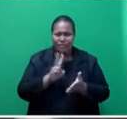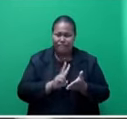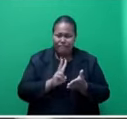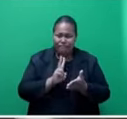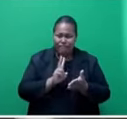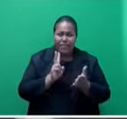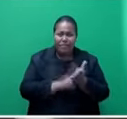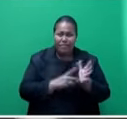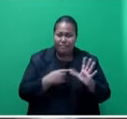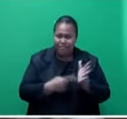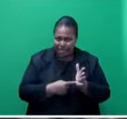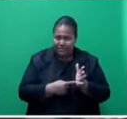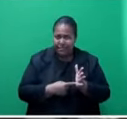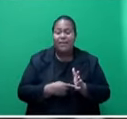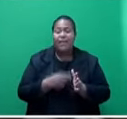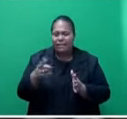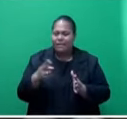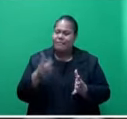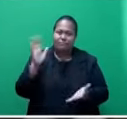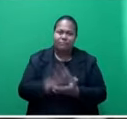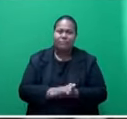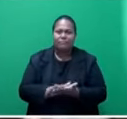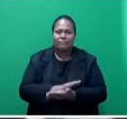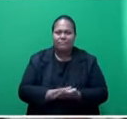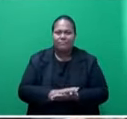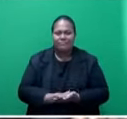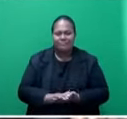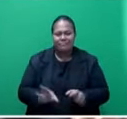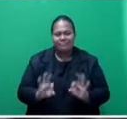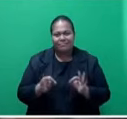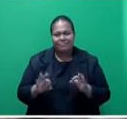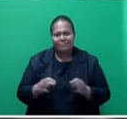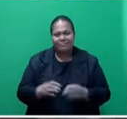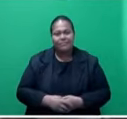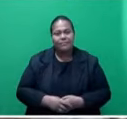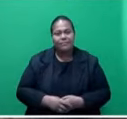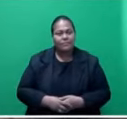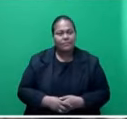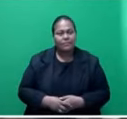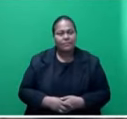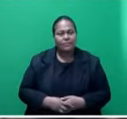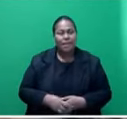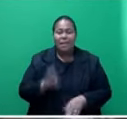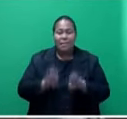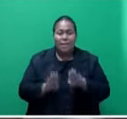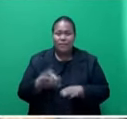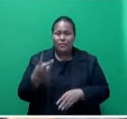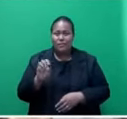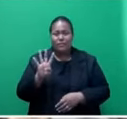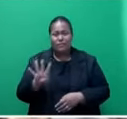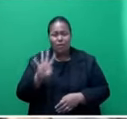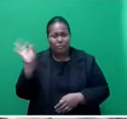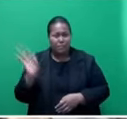the amount will get depleted. Mr. Speaker, sir, the second reason, the balance of 24% of those with zero